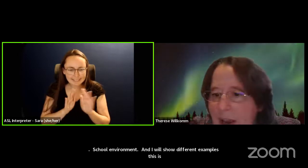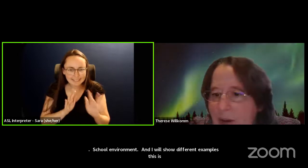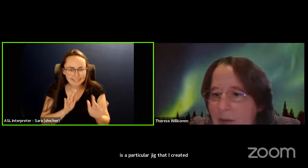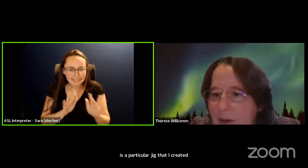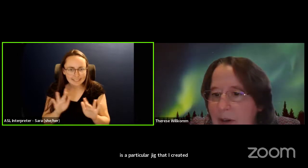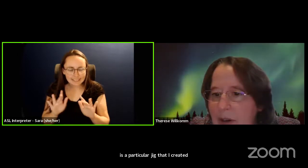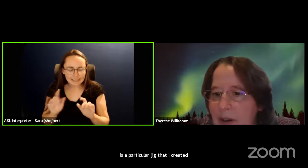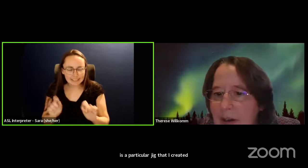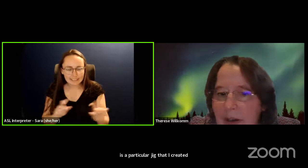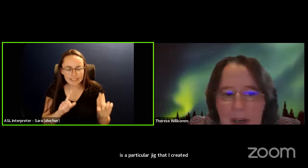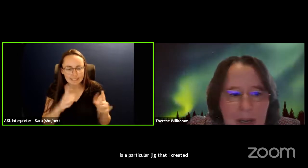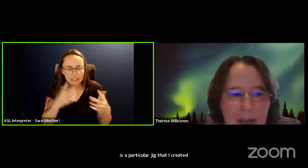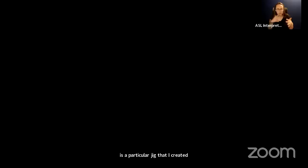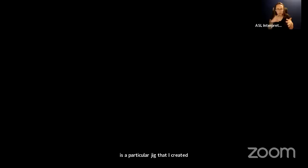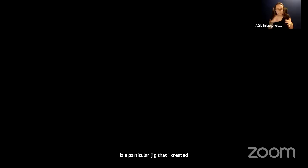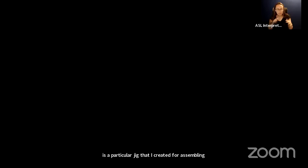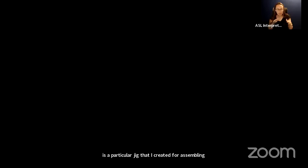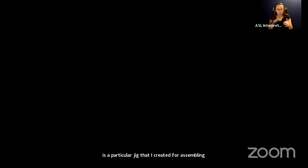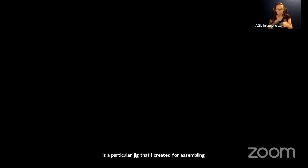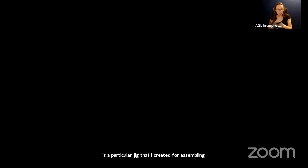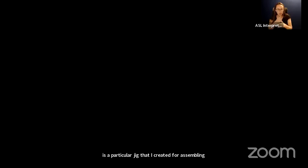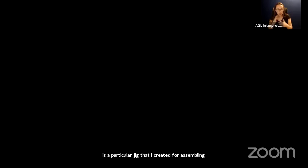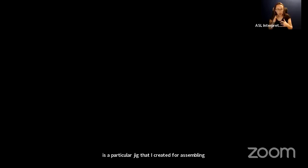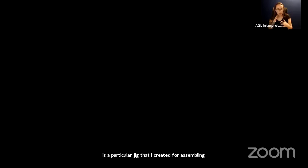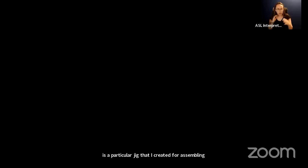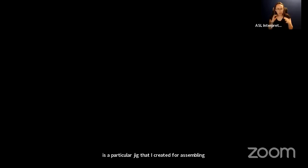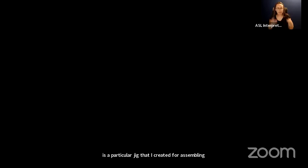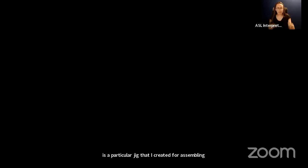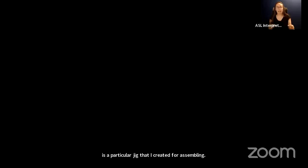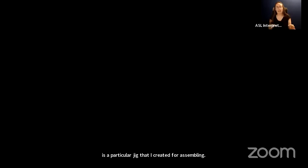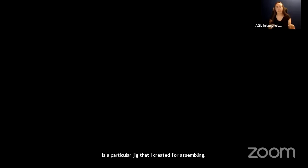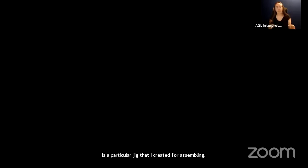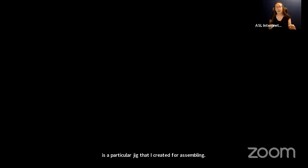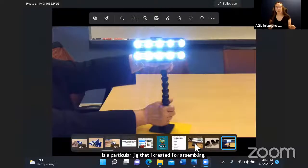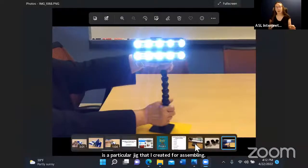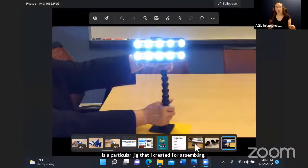Share sound. And share.